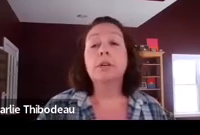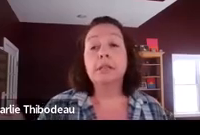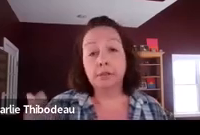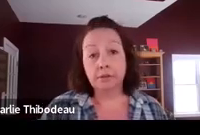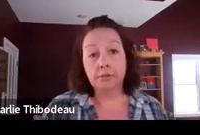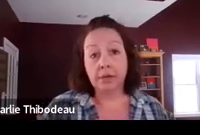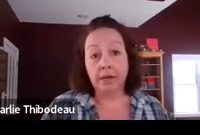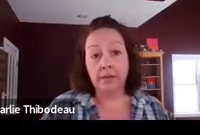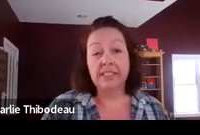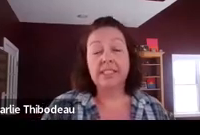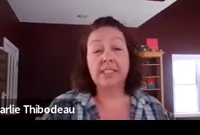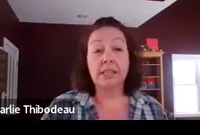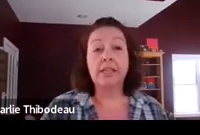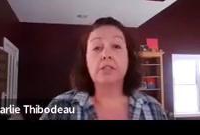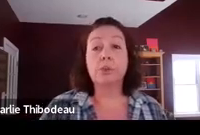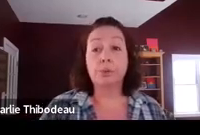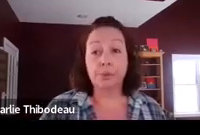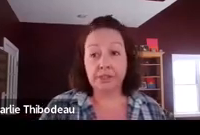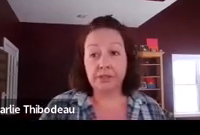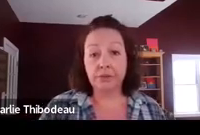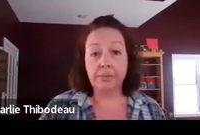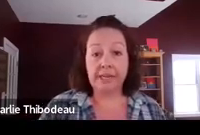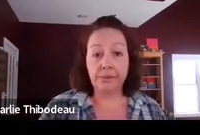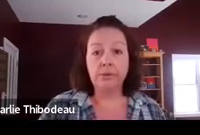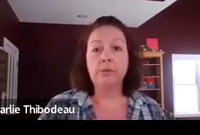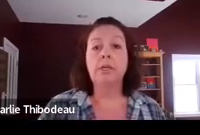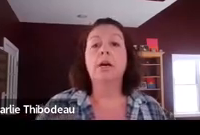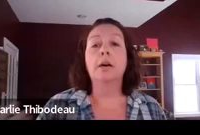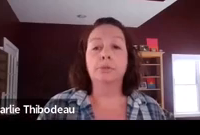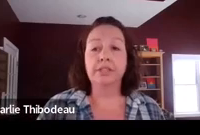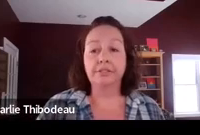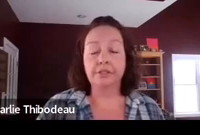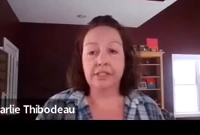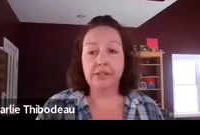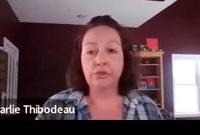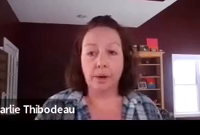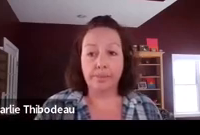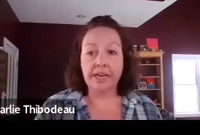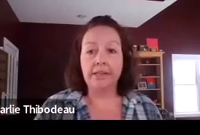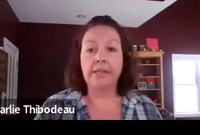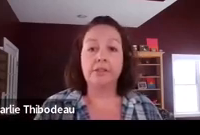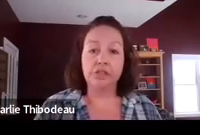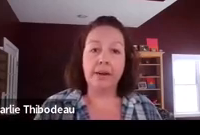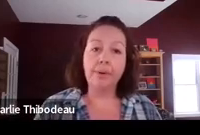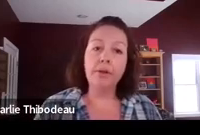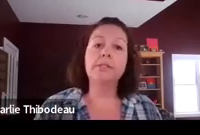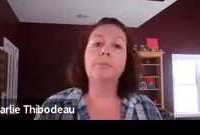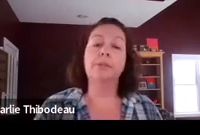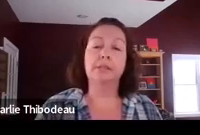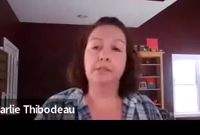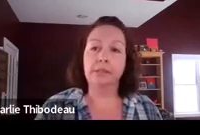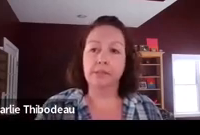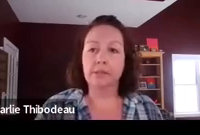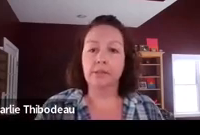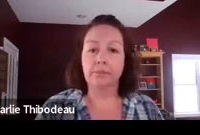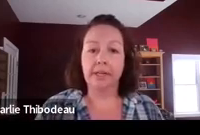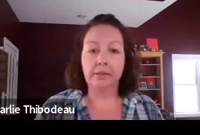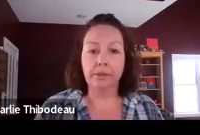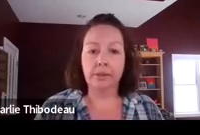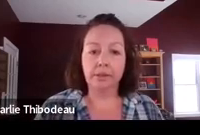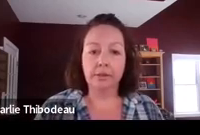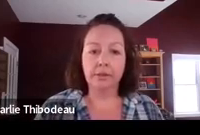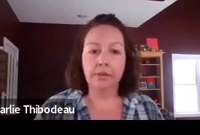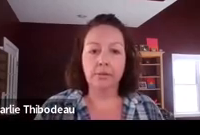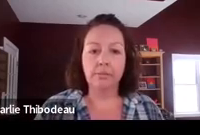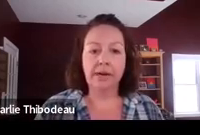And this is a link to the procedural manual. Jennifer did drop that in the chat box, but this is